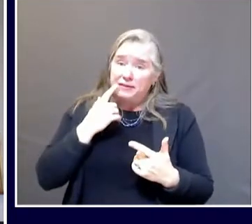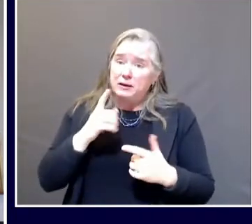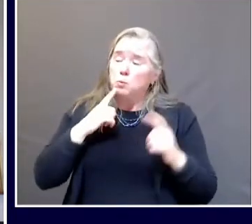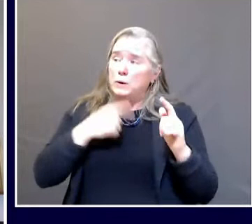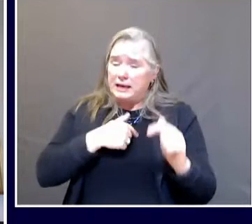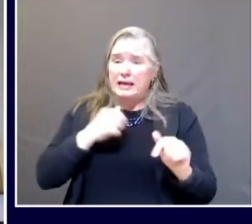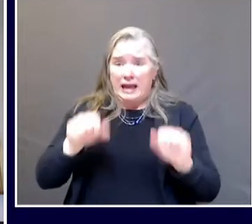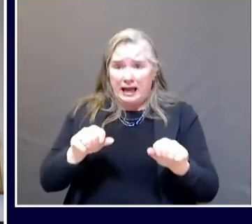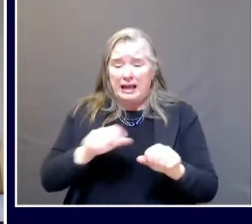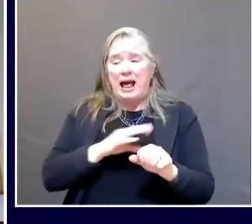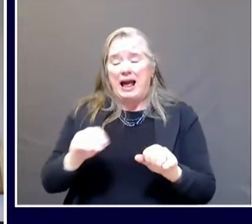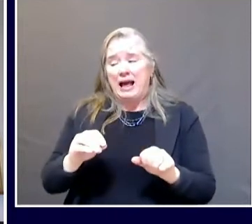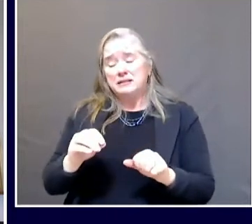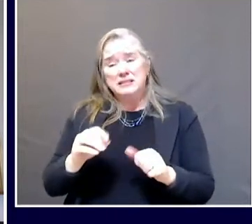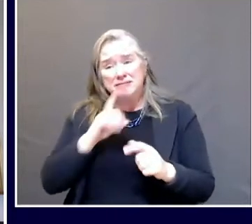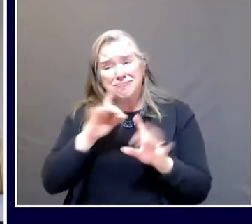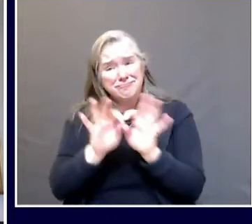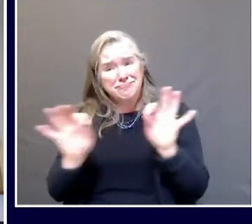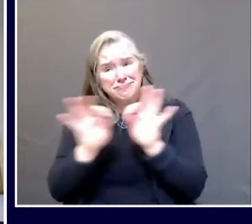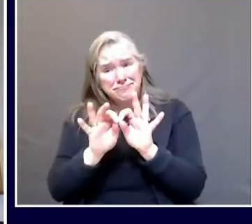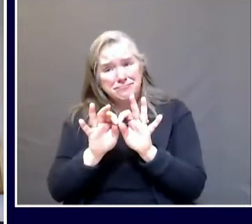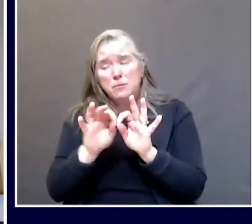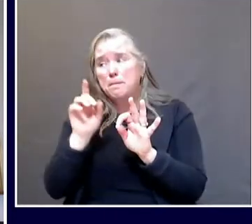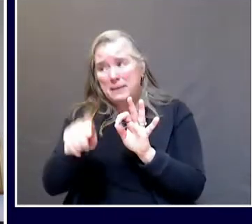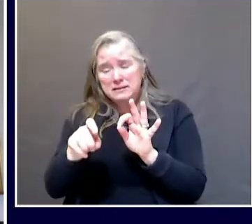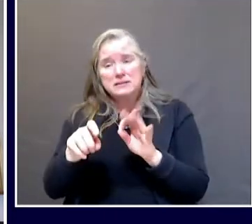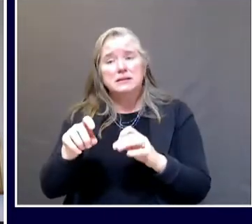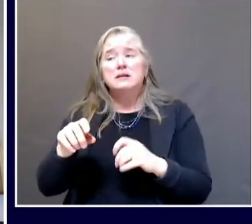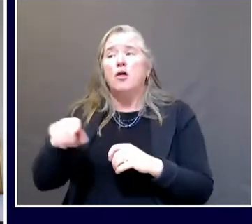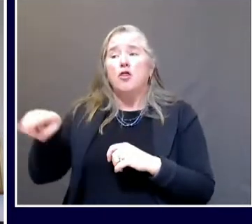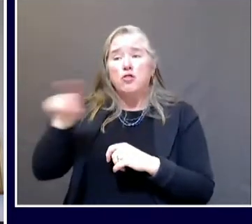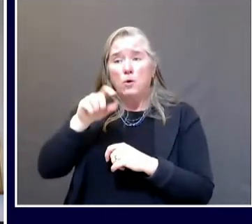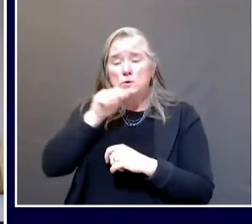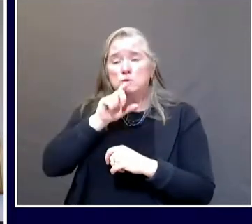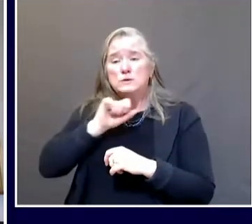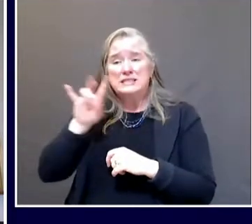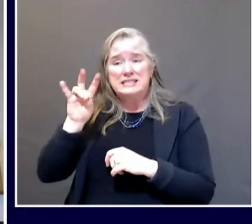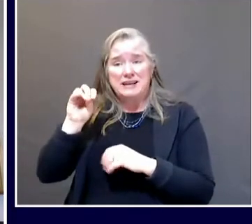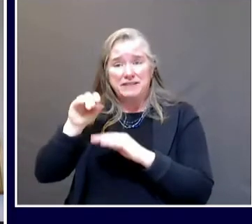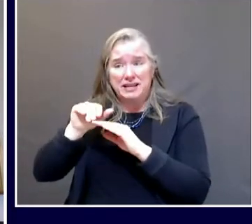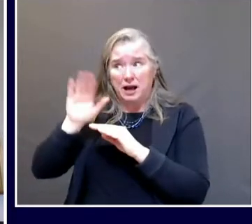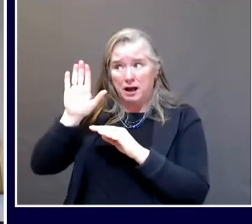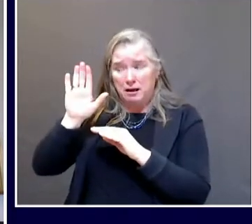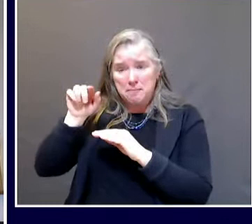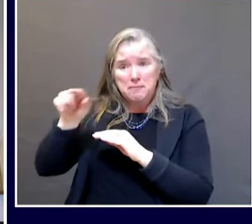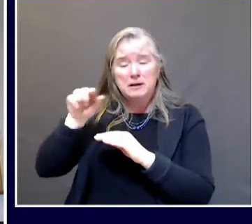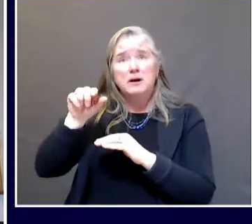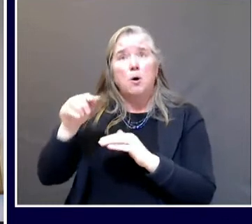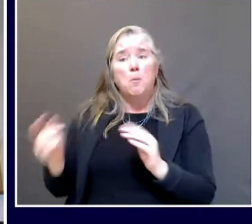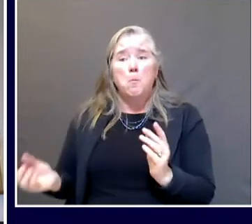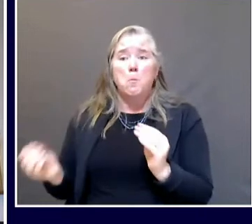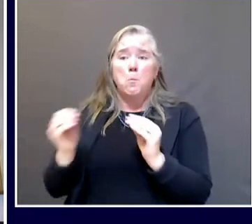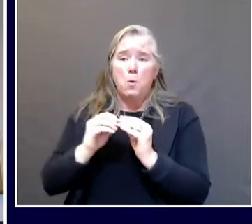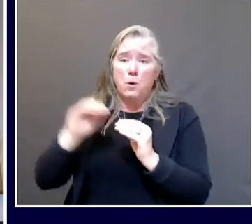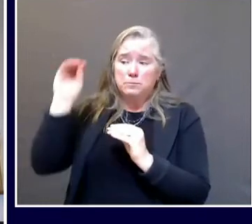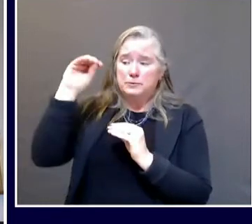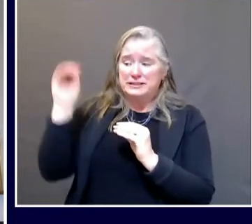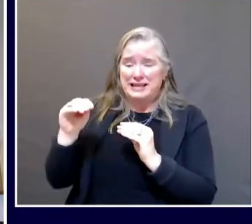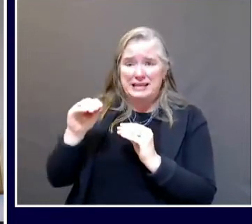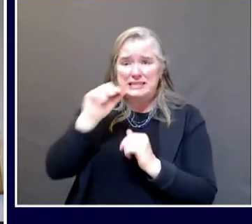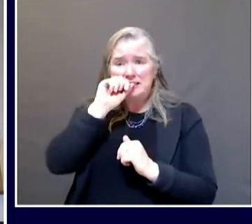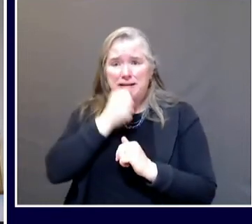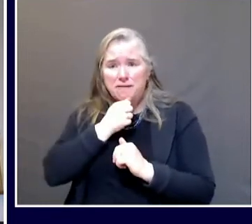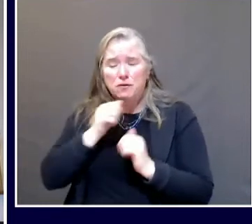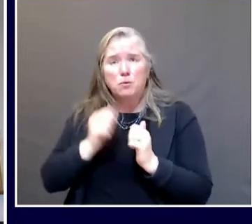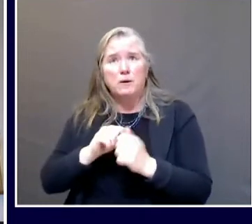the heightened risk from death and suffering of COVID-19 that individuals in this group experience. I don't think that piece of it